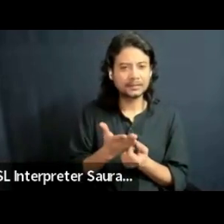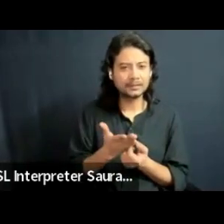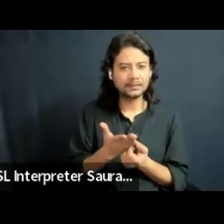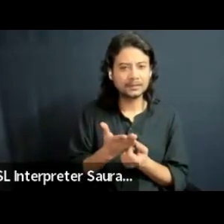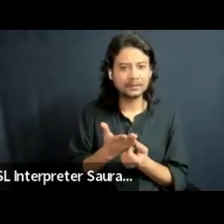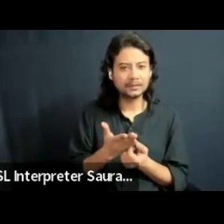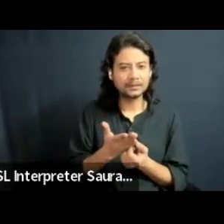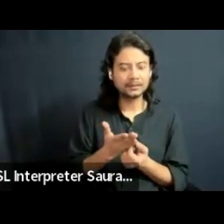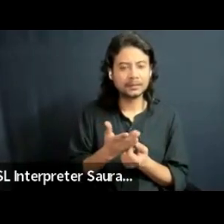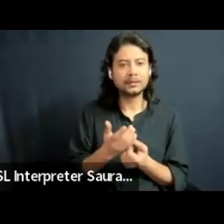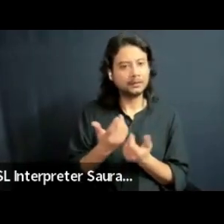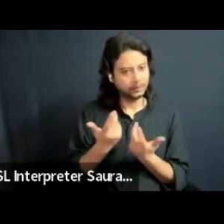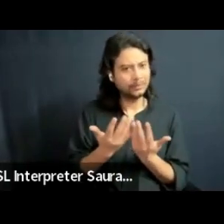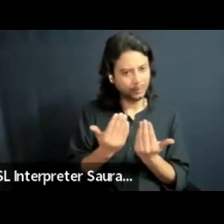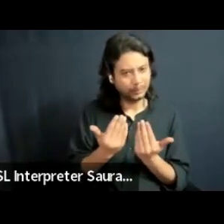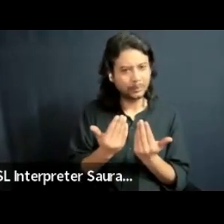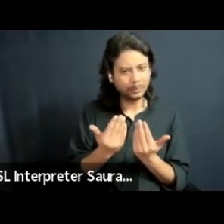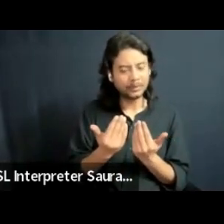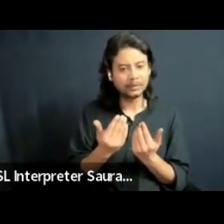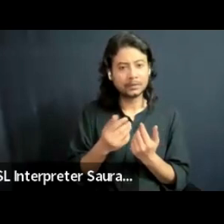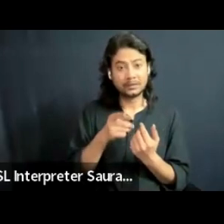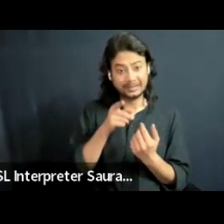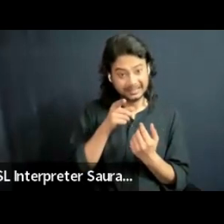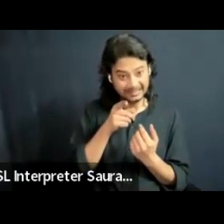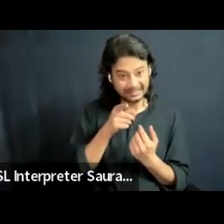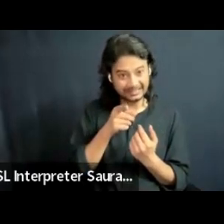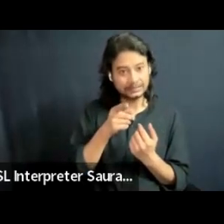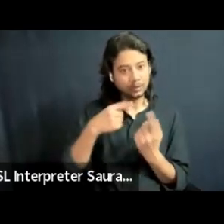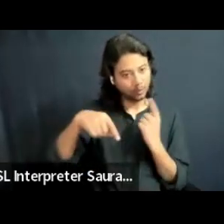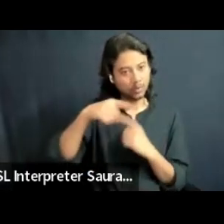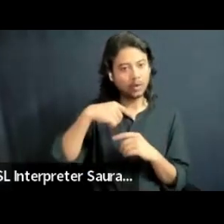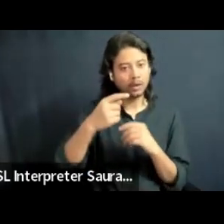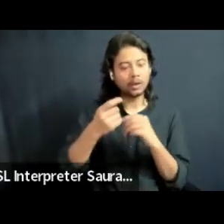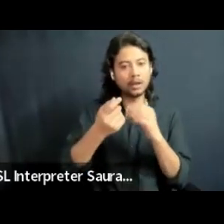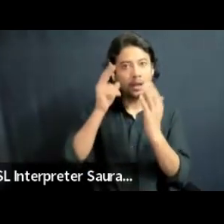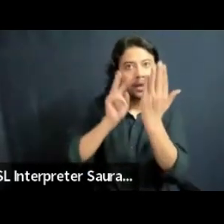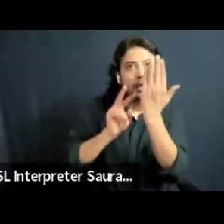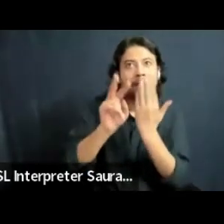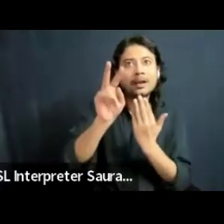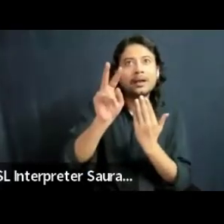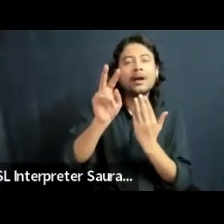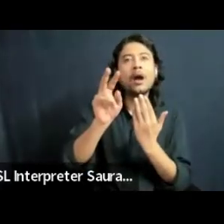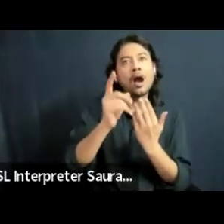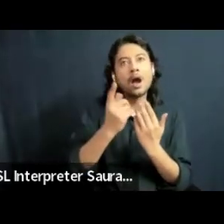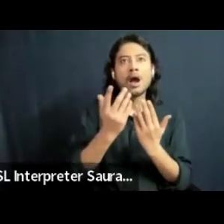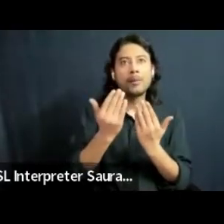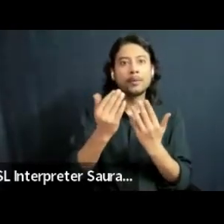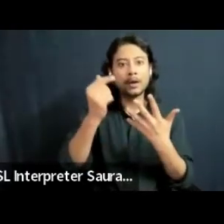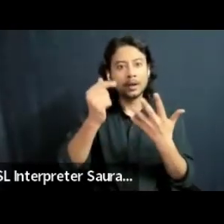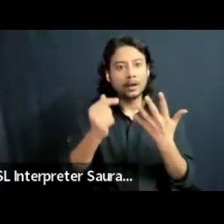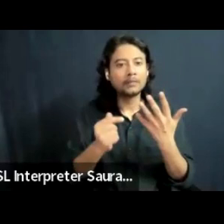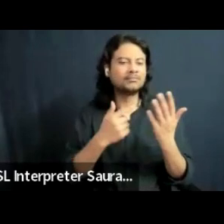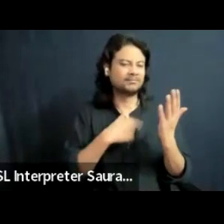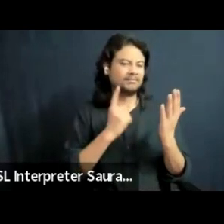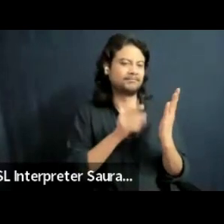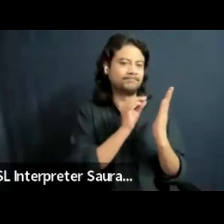they have to be factored into our care plans for children. Otherwise, you will have a classroom